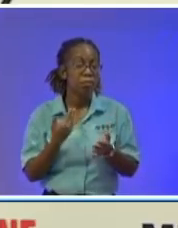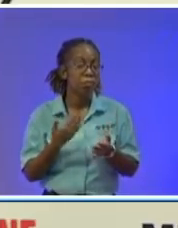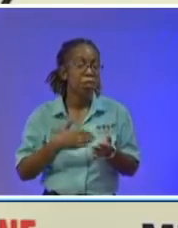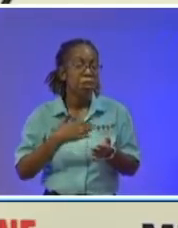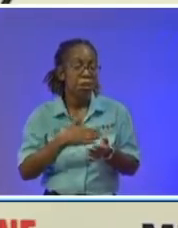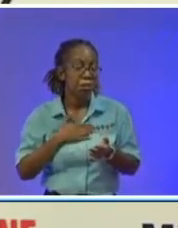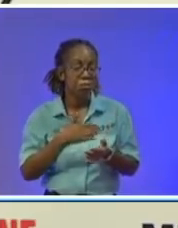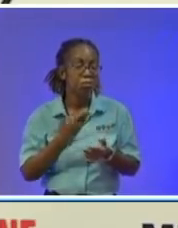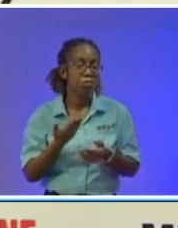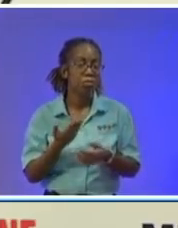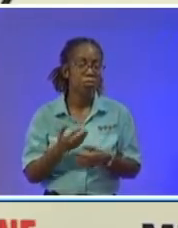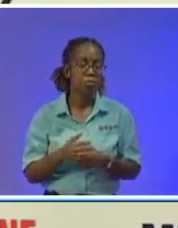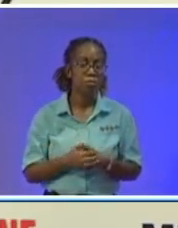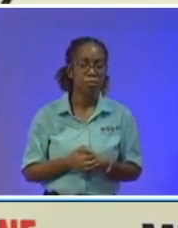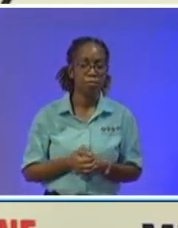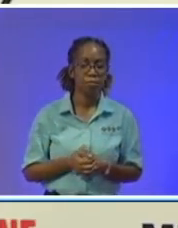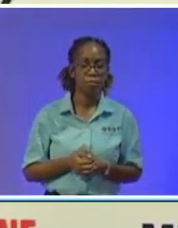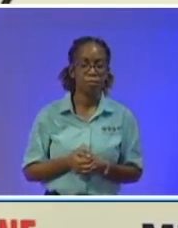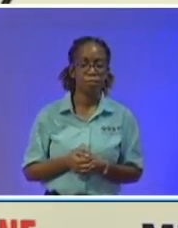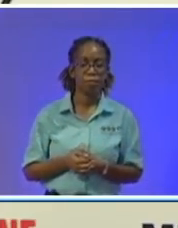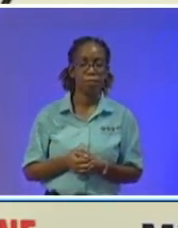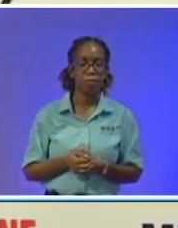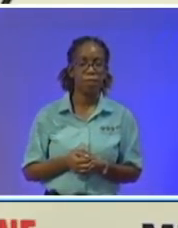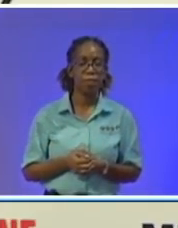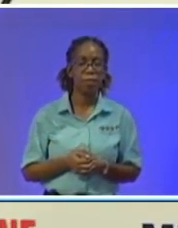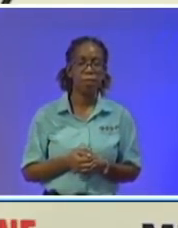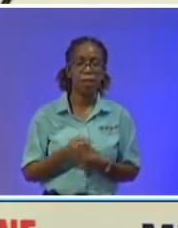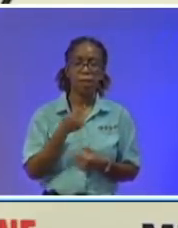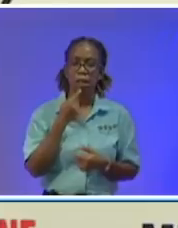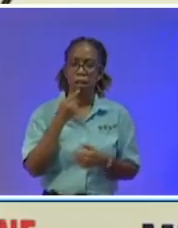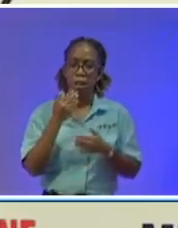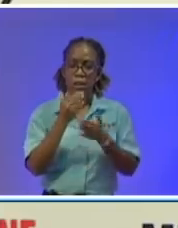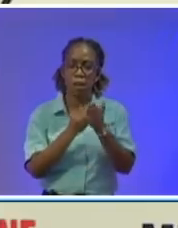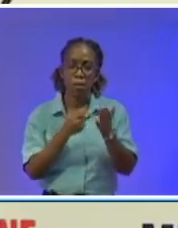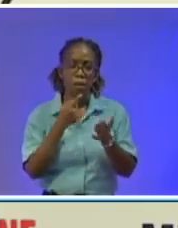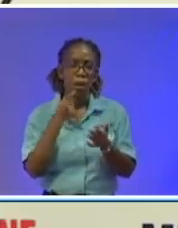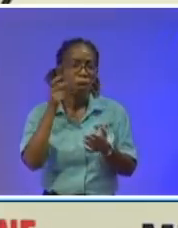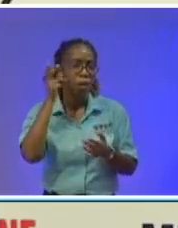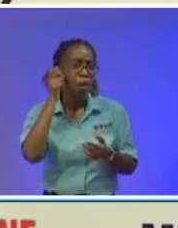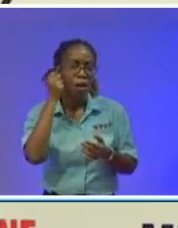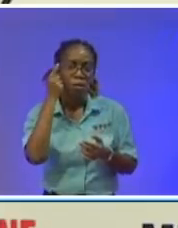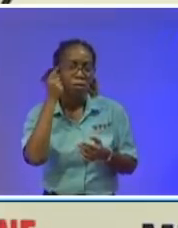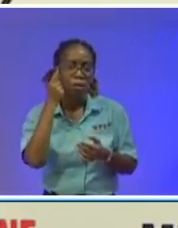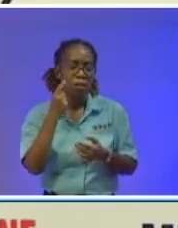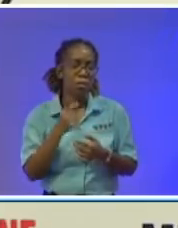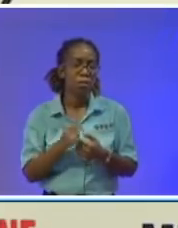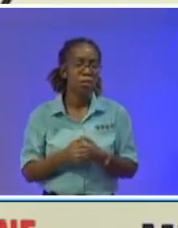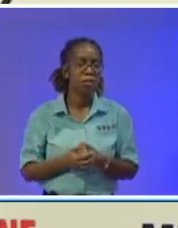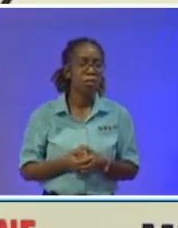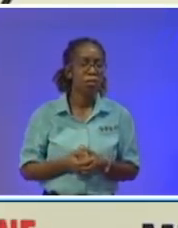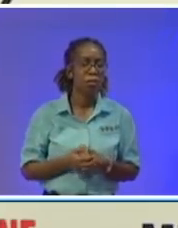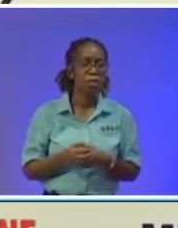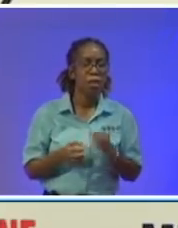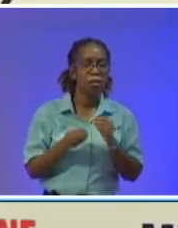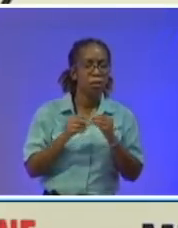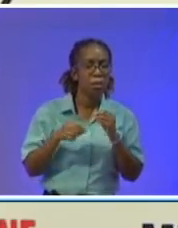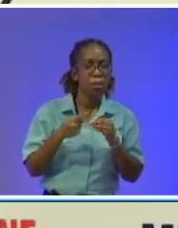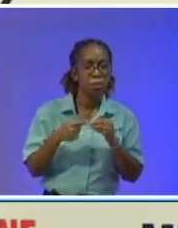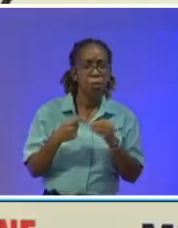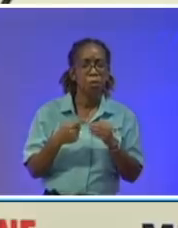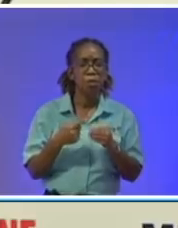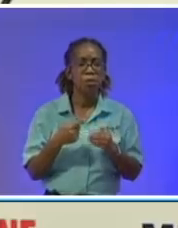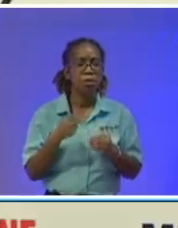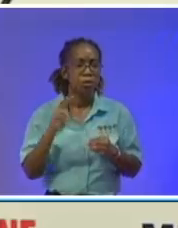Okay, so I'll answer the part that I got. So in terms of the boosters, what you're asking about is the use of AstraZeneca as a third